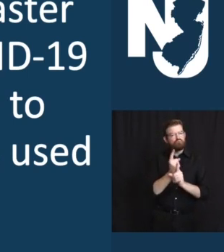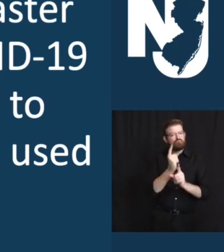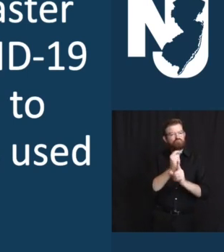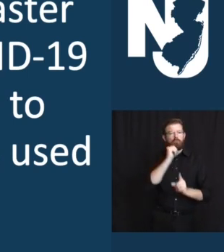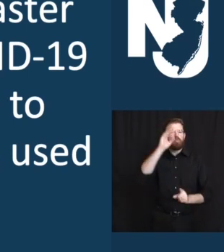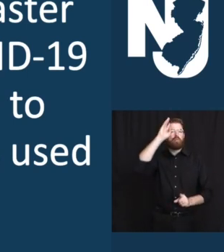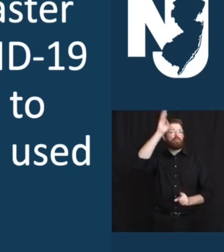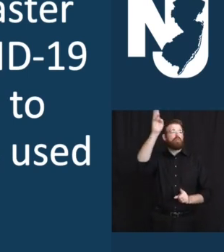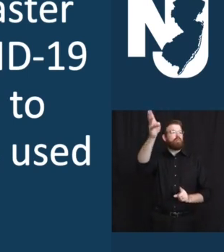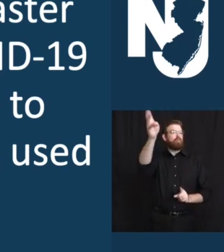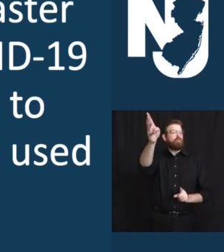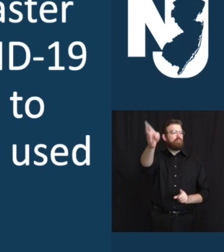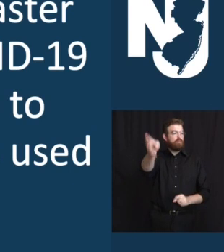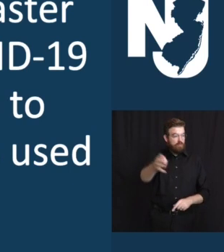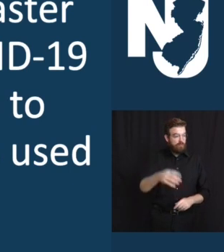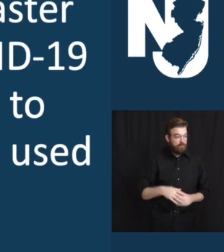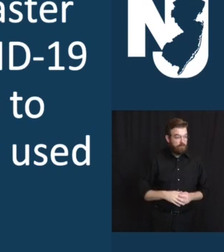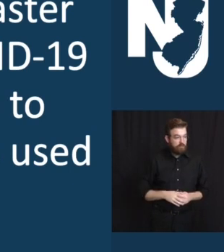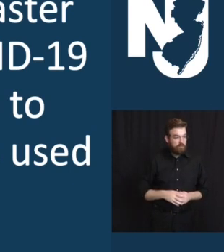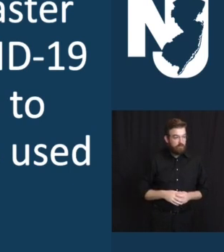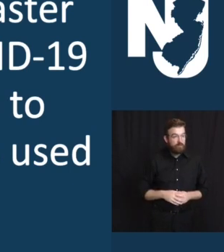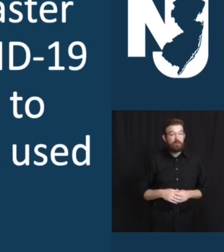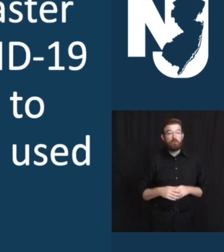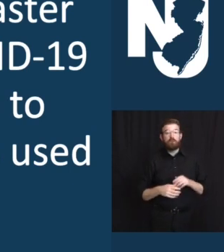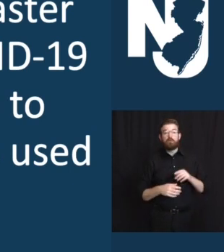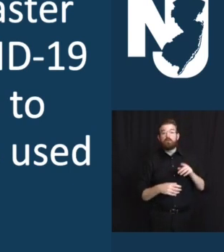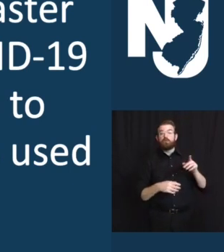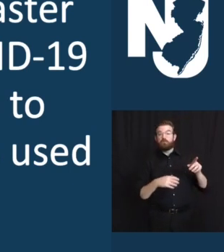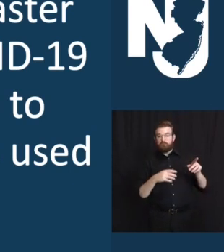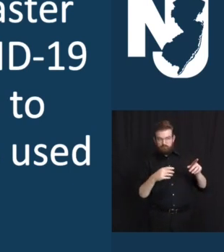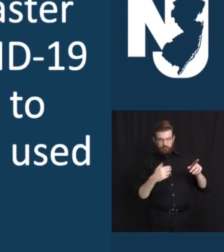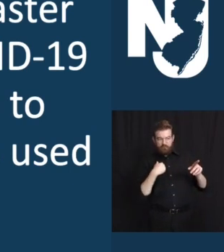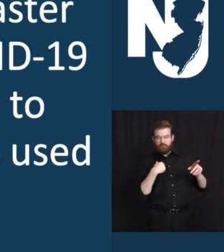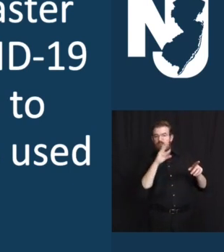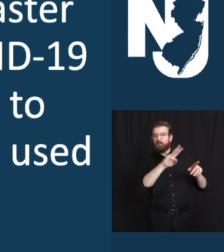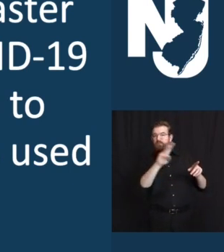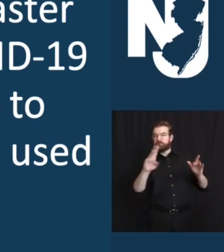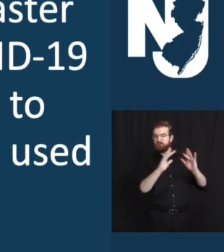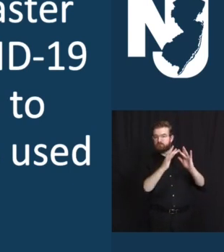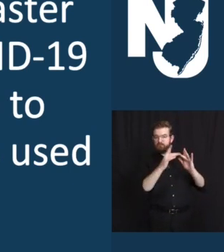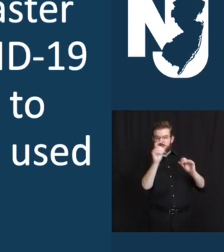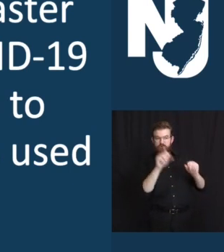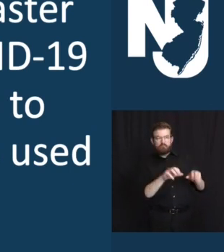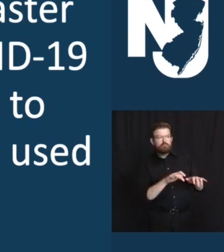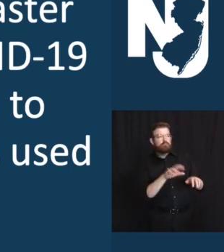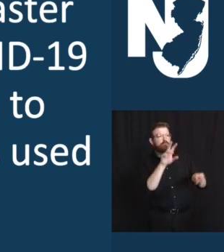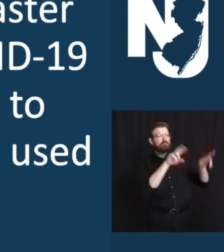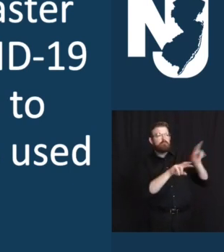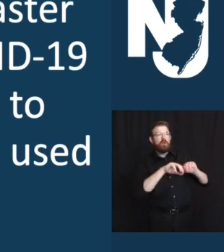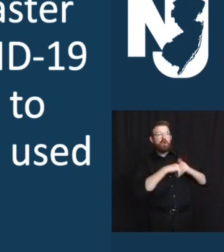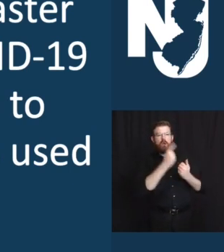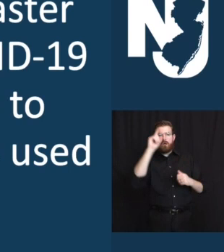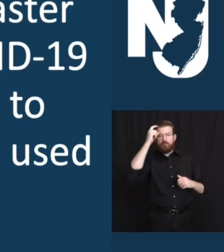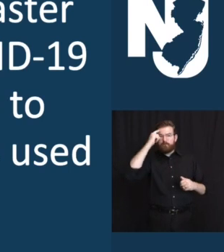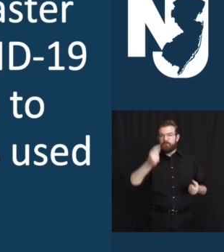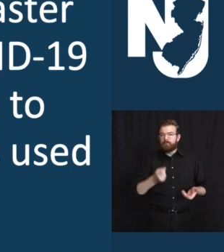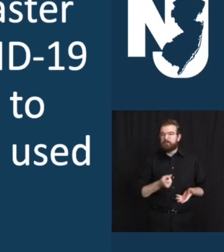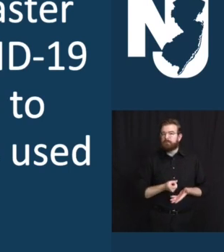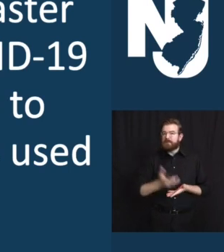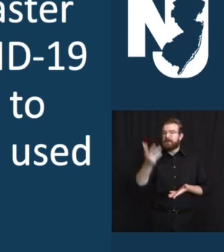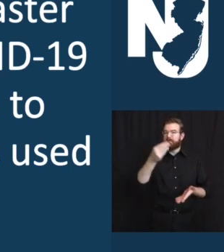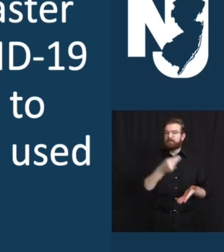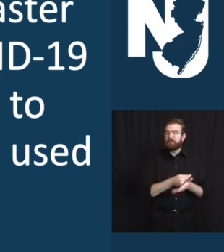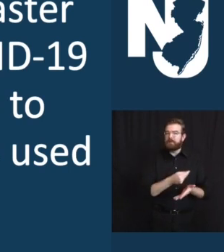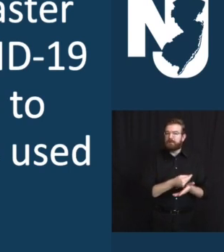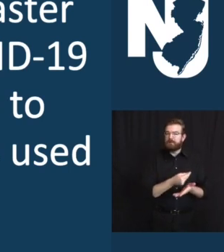and independently of that website, I will require an annual report to be produced. Additionally, I am